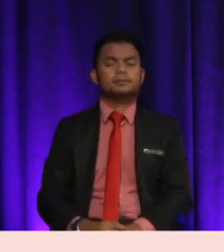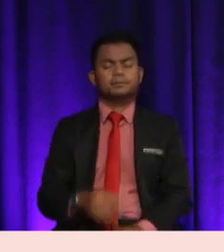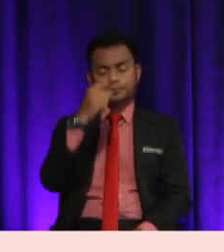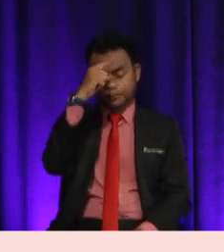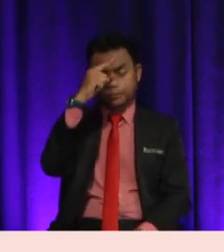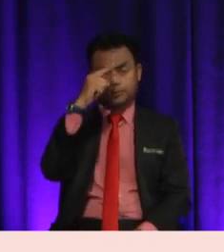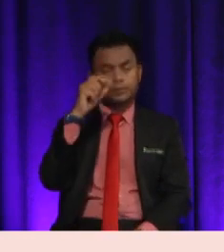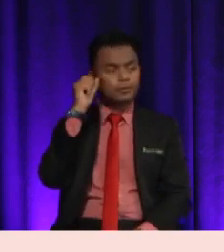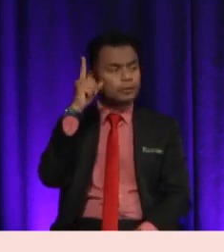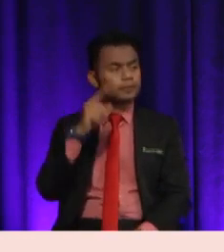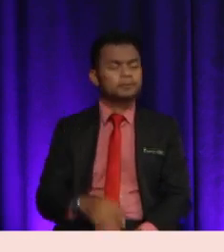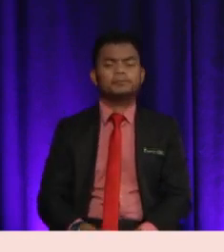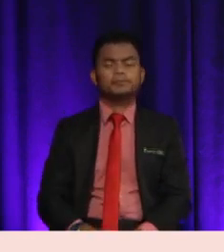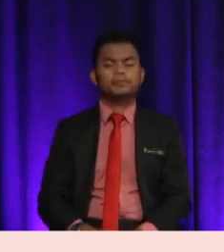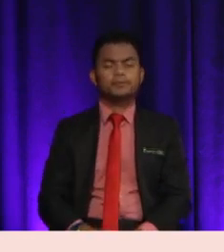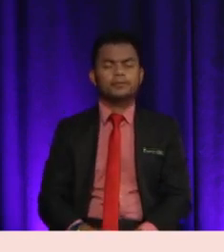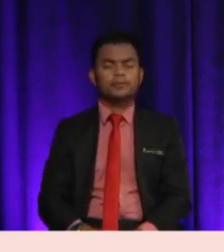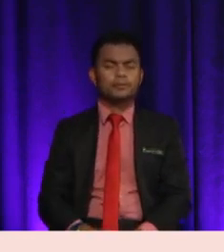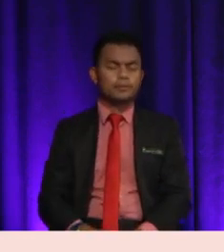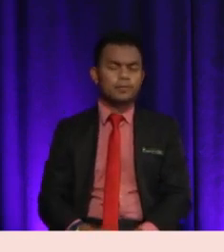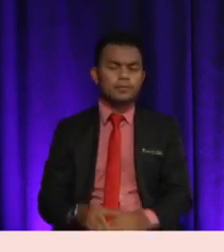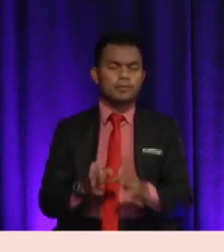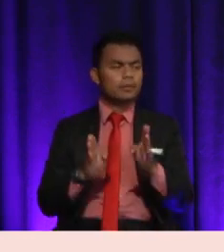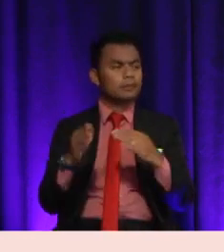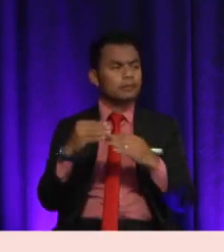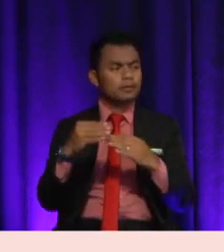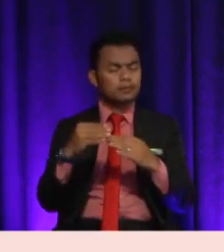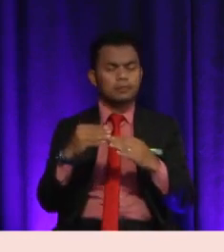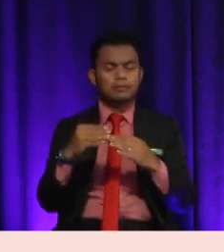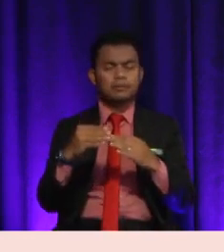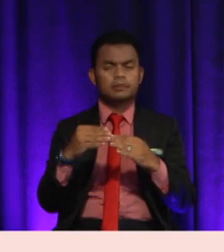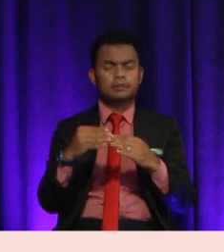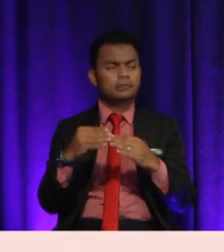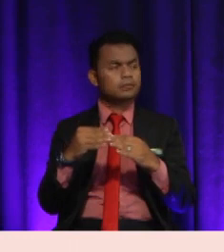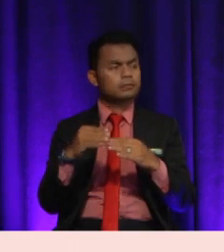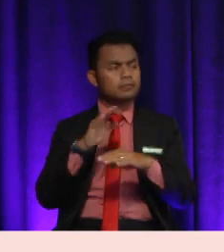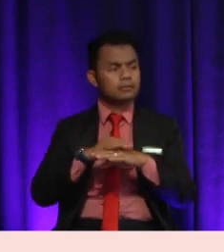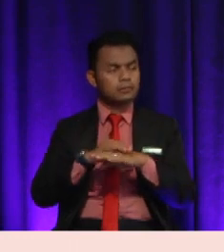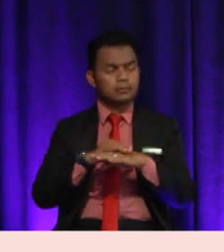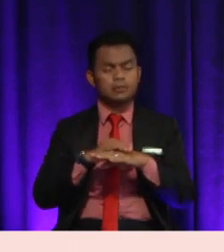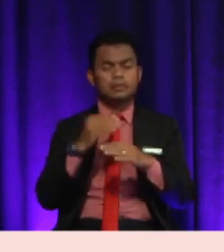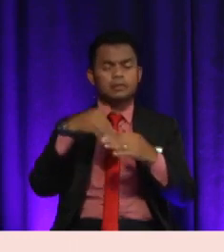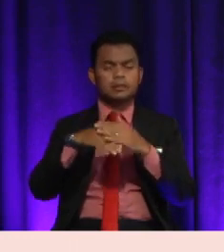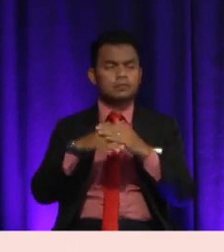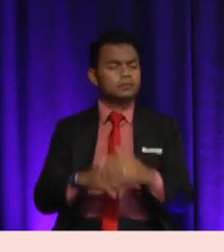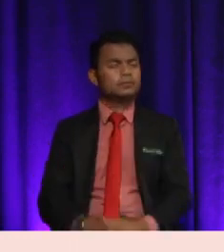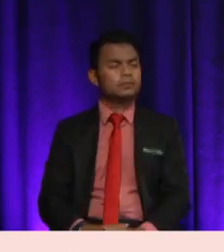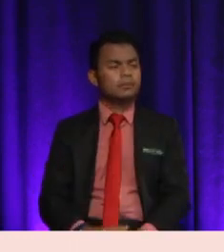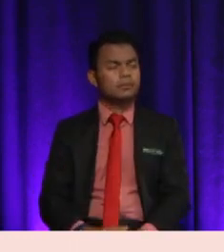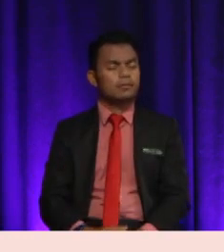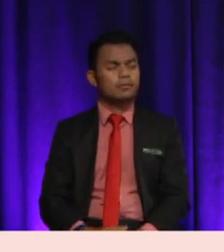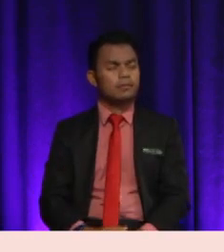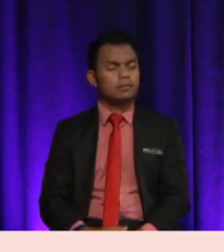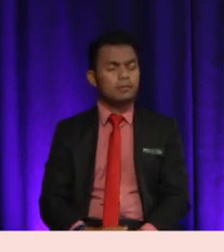leave. She would wear one of 13 special colored robes and ask them for guidance on her construction plans. So what's the